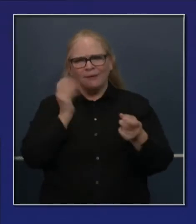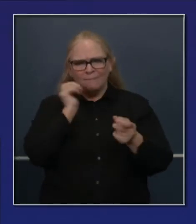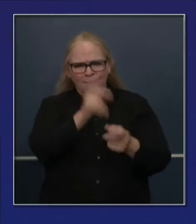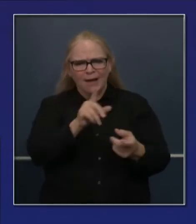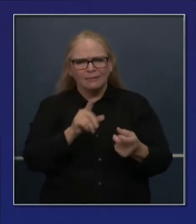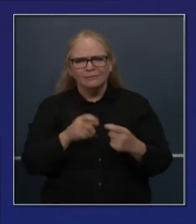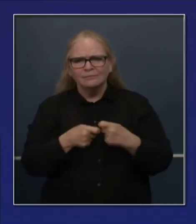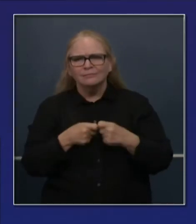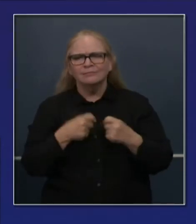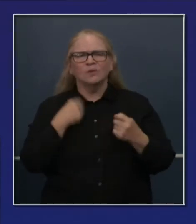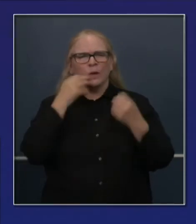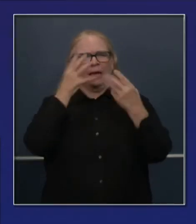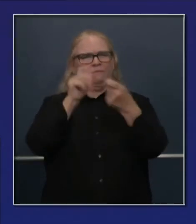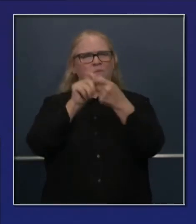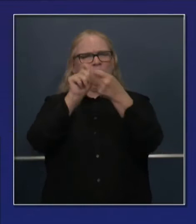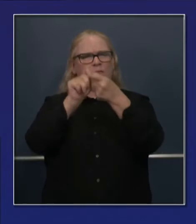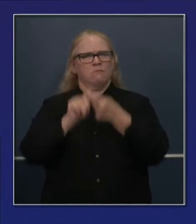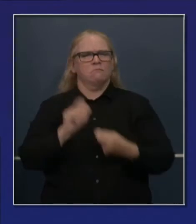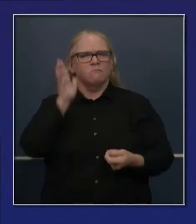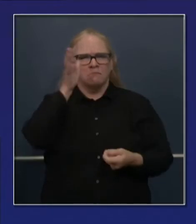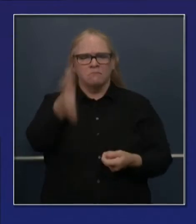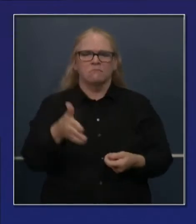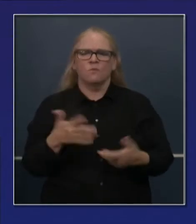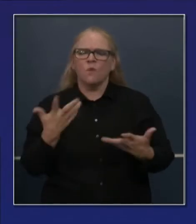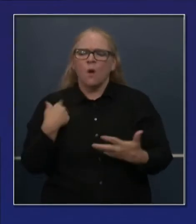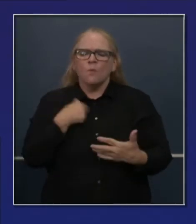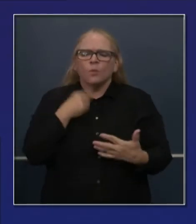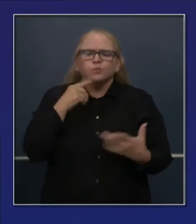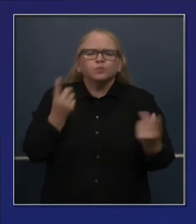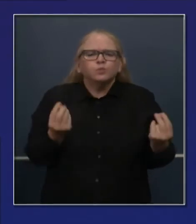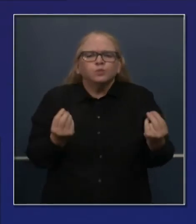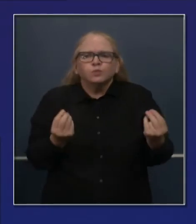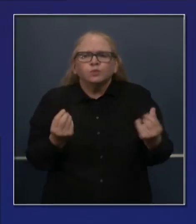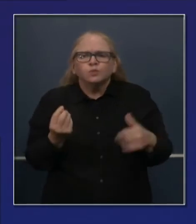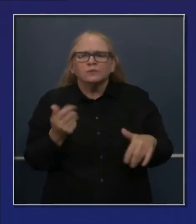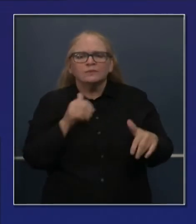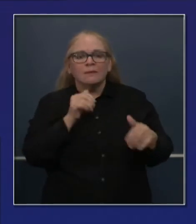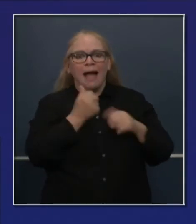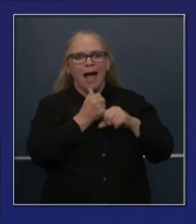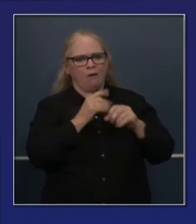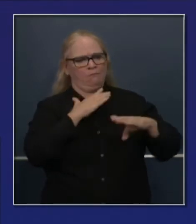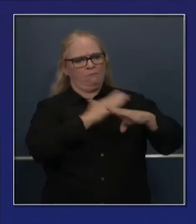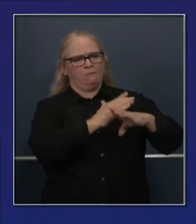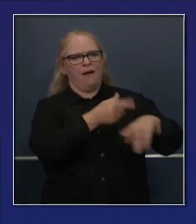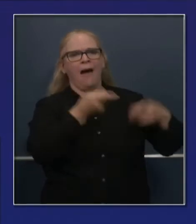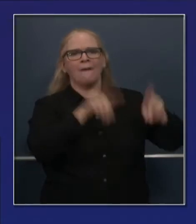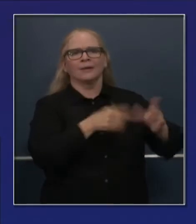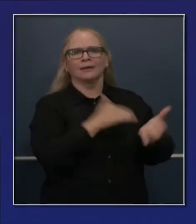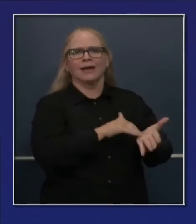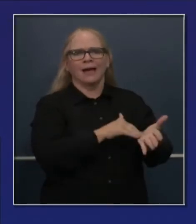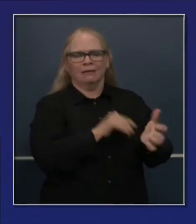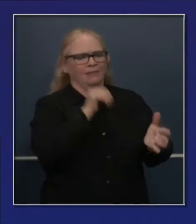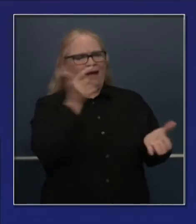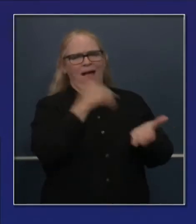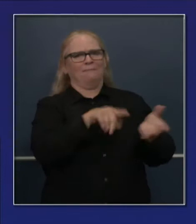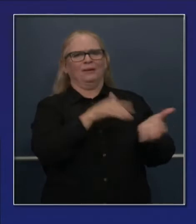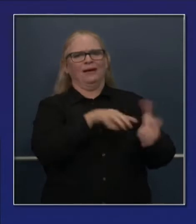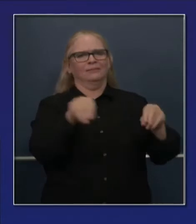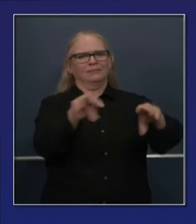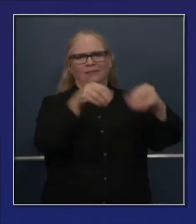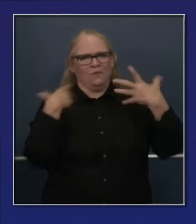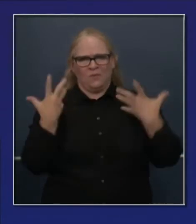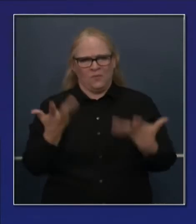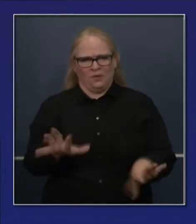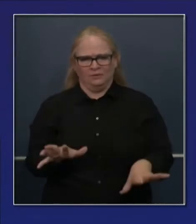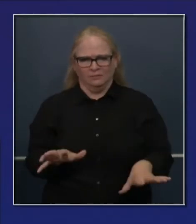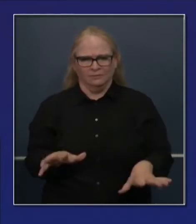terms what we're going to do to make sure this simply doesn't happen again. That's the certainty that we are